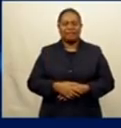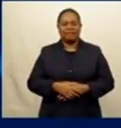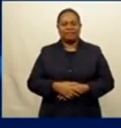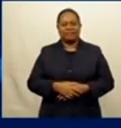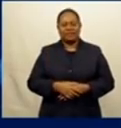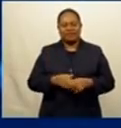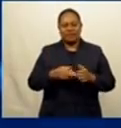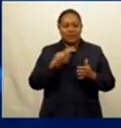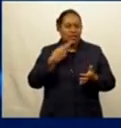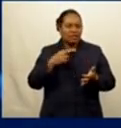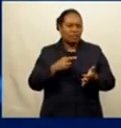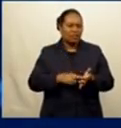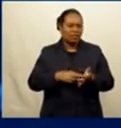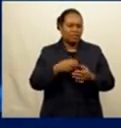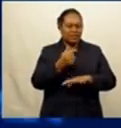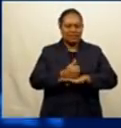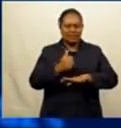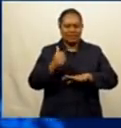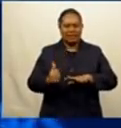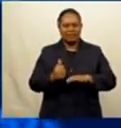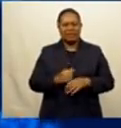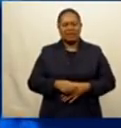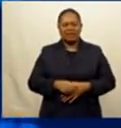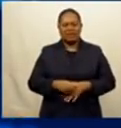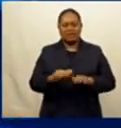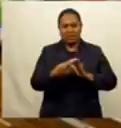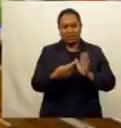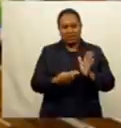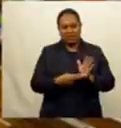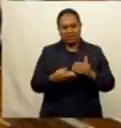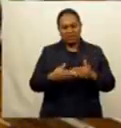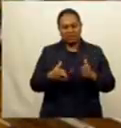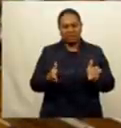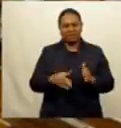reports this comes as government eases restrictions in the Northern Division.